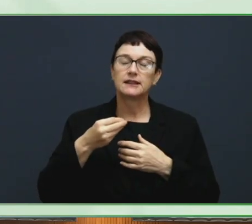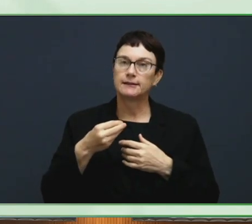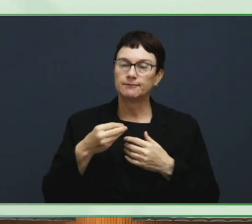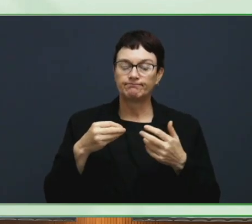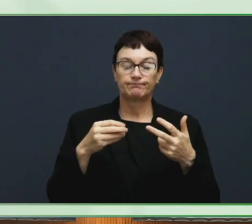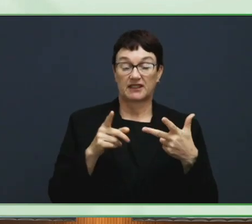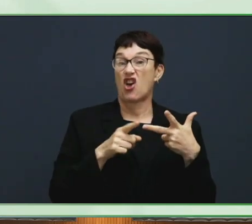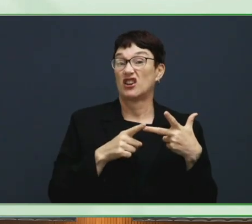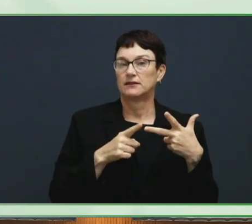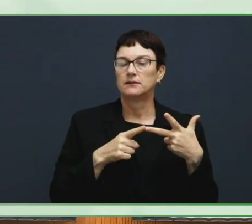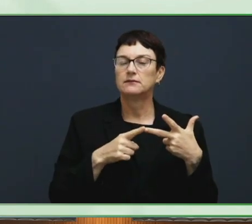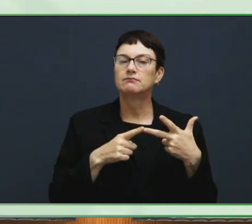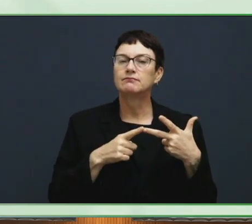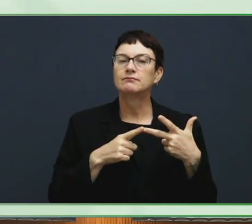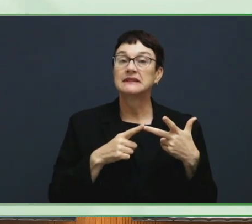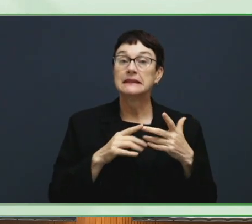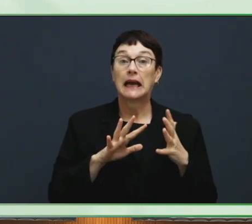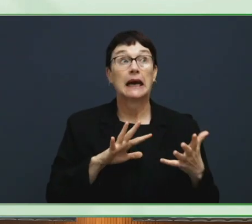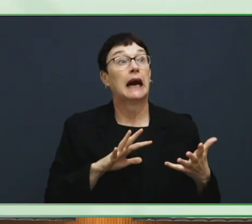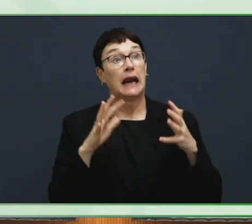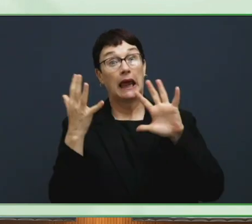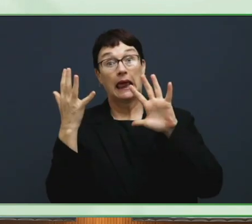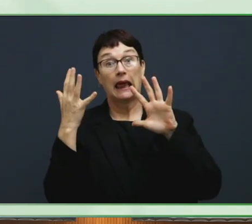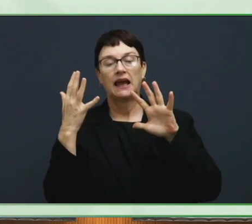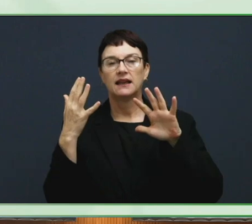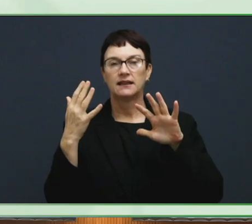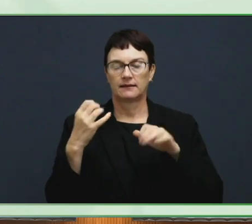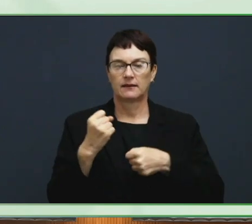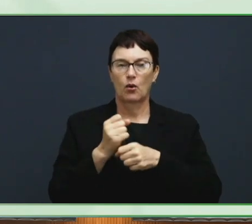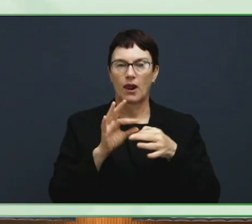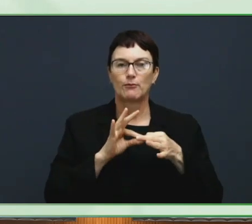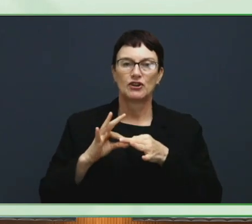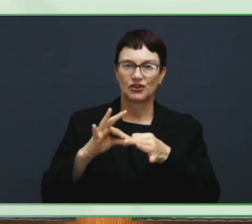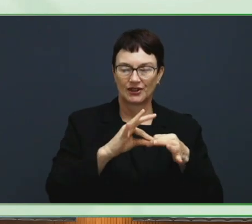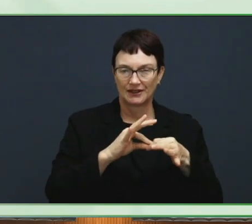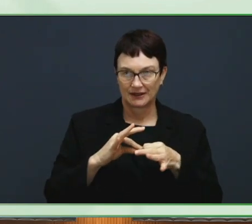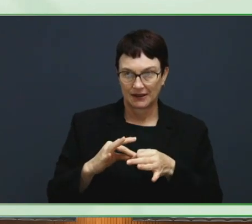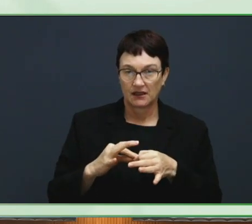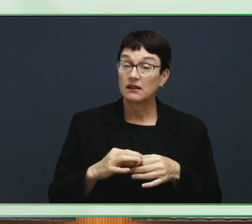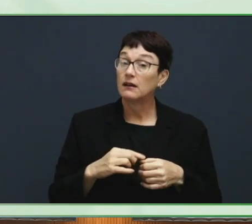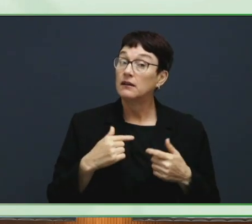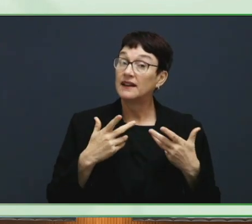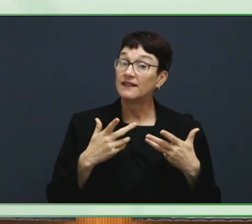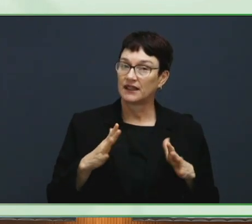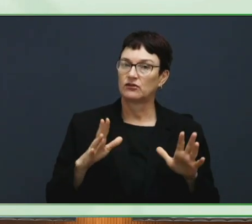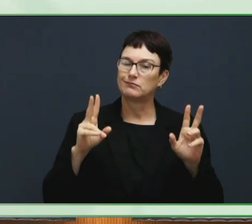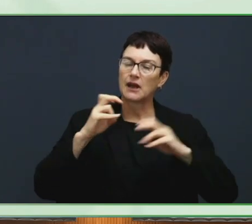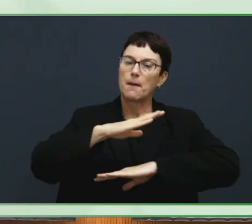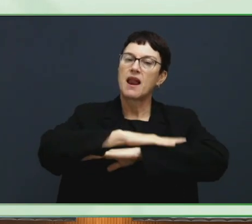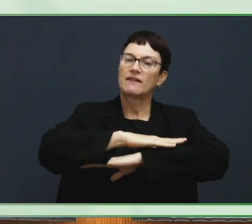So we were a member to a disaster platform, so-called disaster platform,